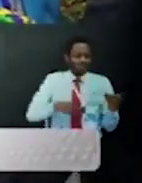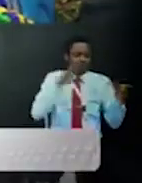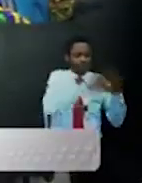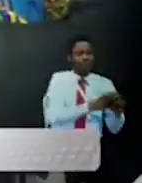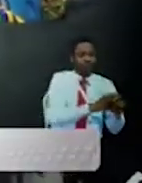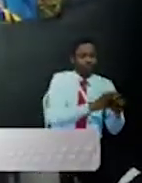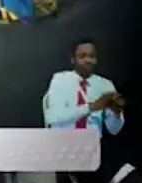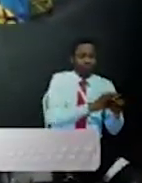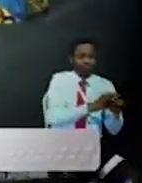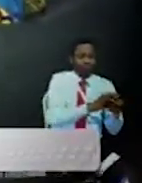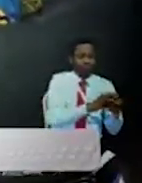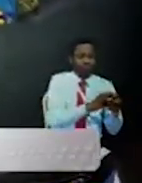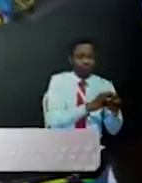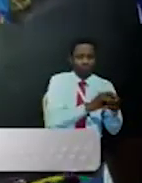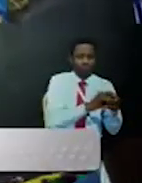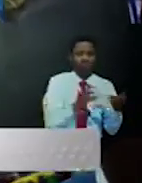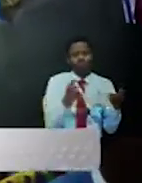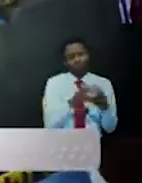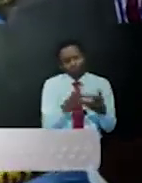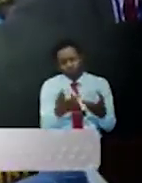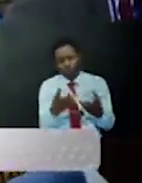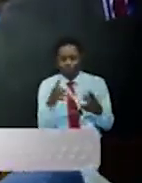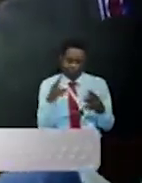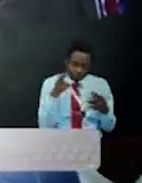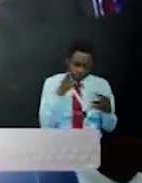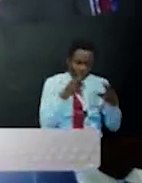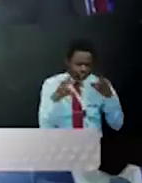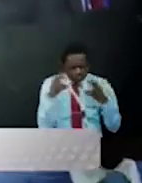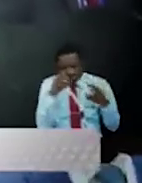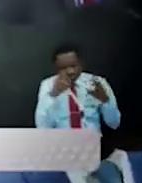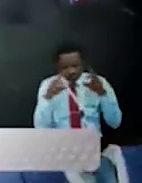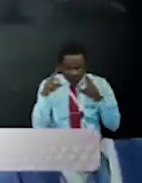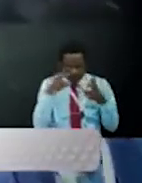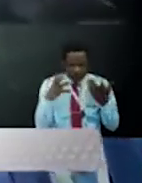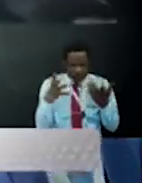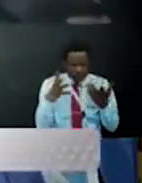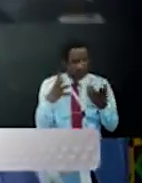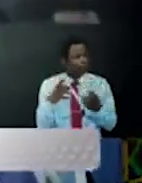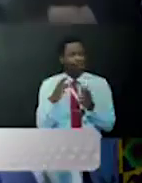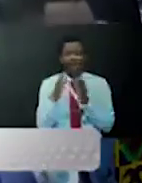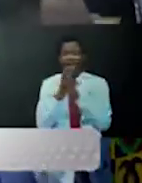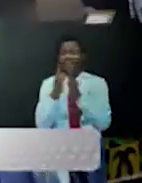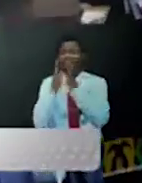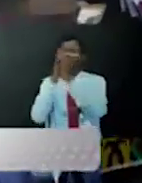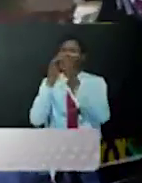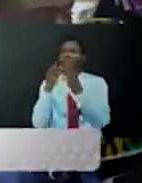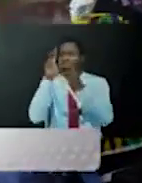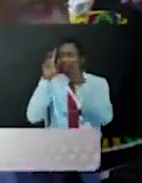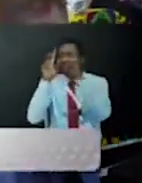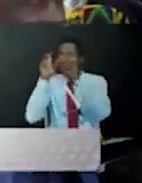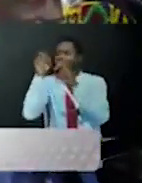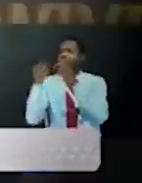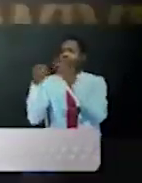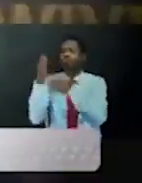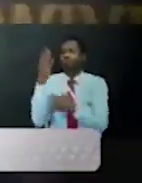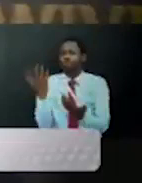to inquire of the Lord and chase these raiders to go and then bring back as many of